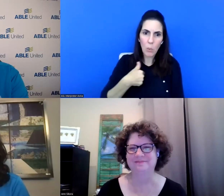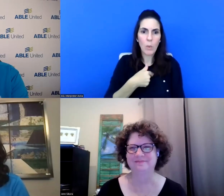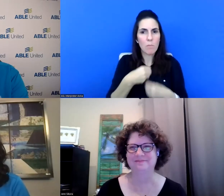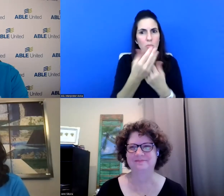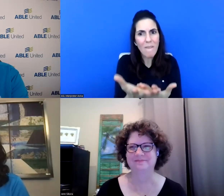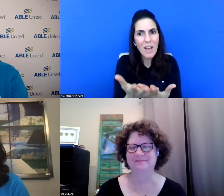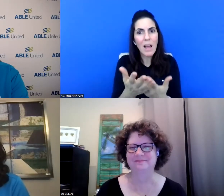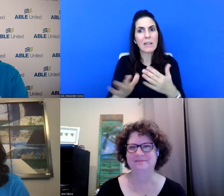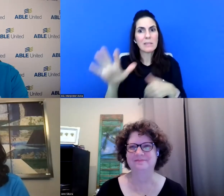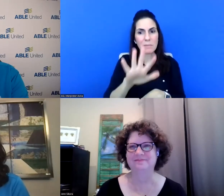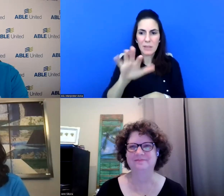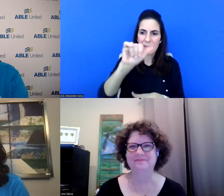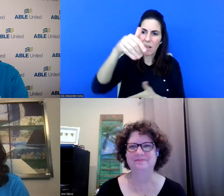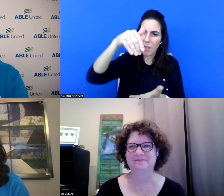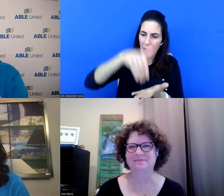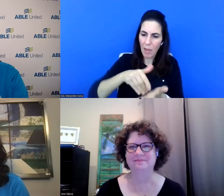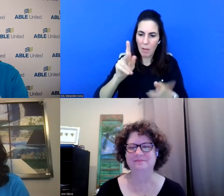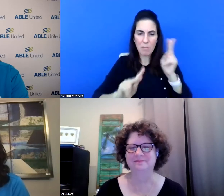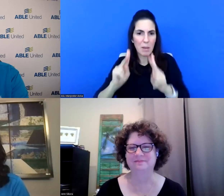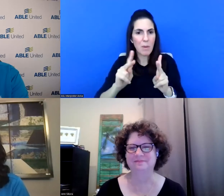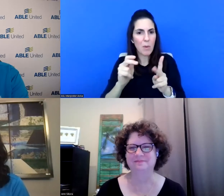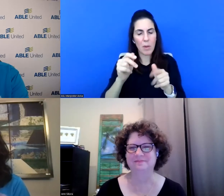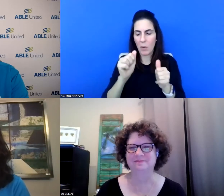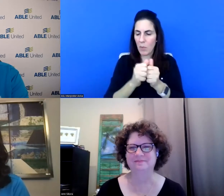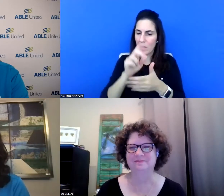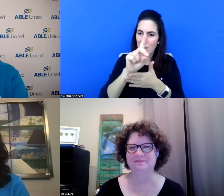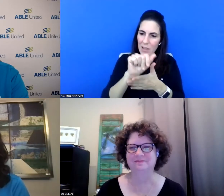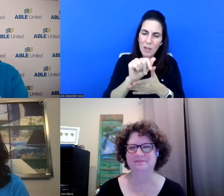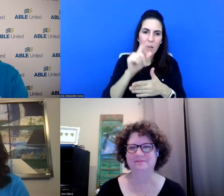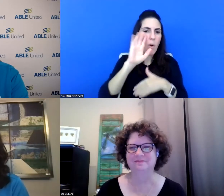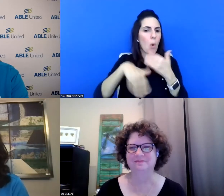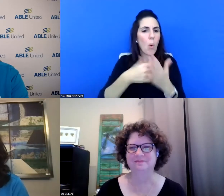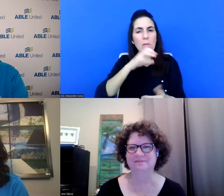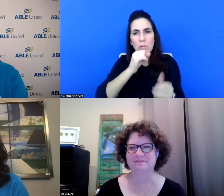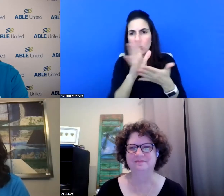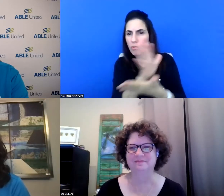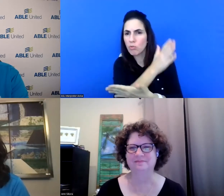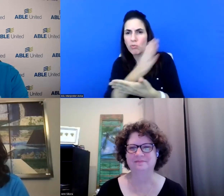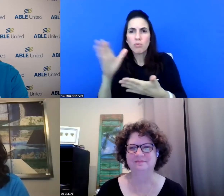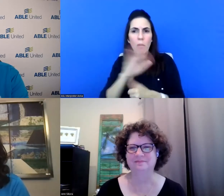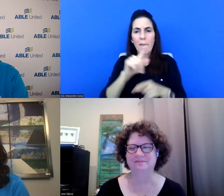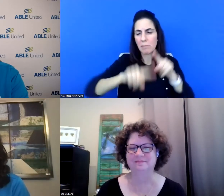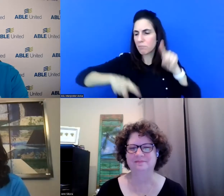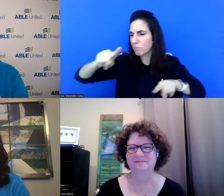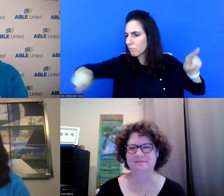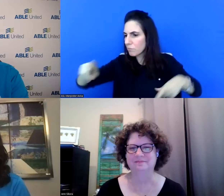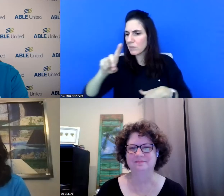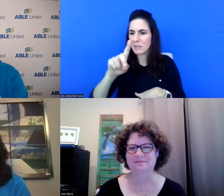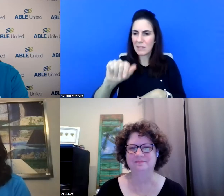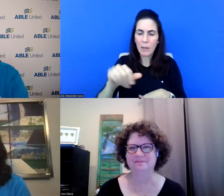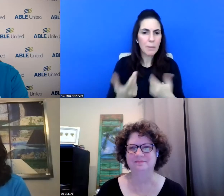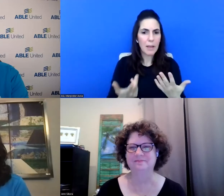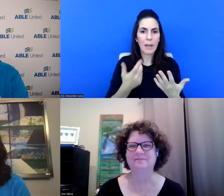nearly 10,000 individuals with disabilities of all ages and disability types a new way to save